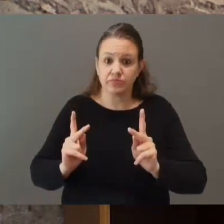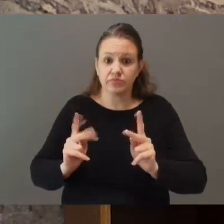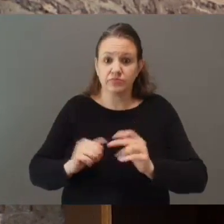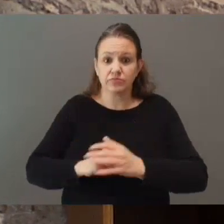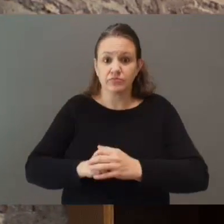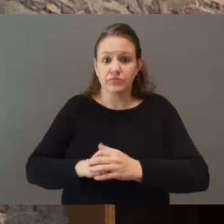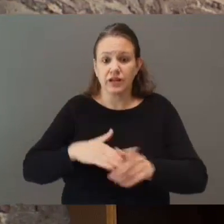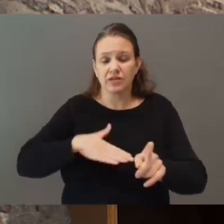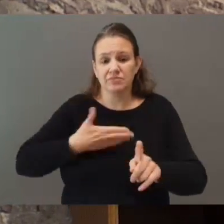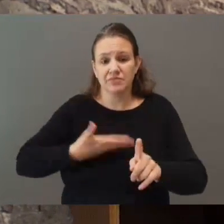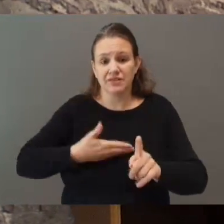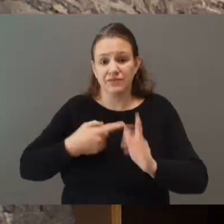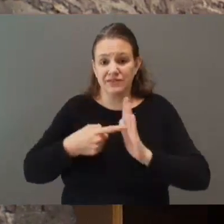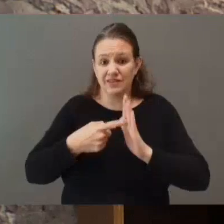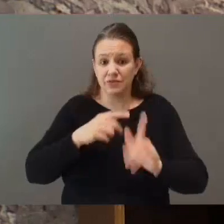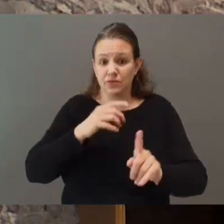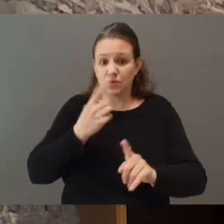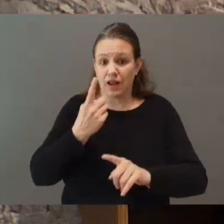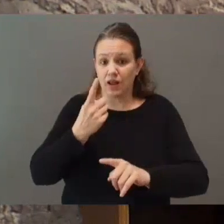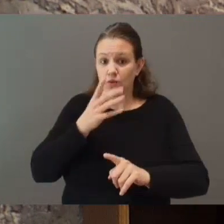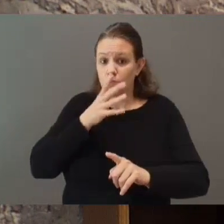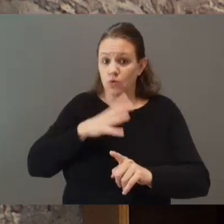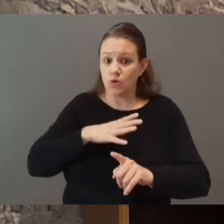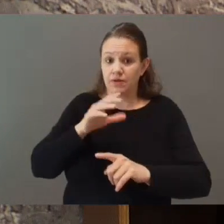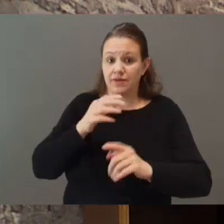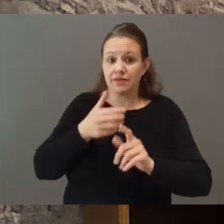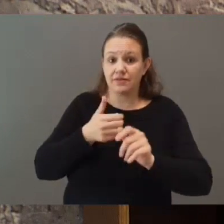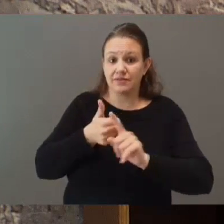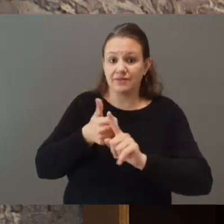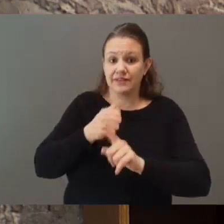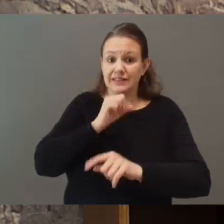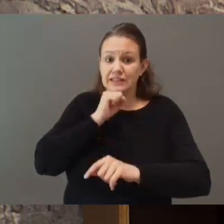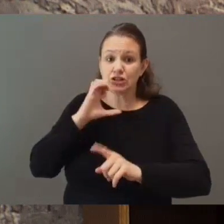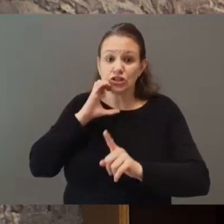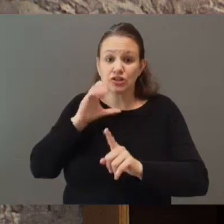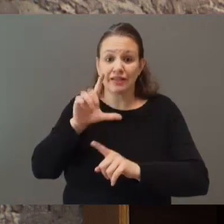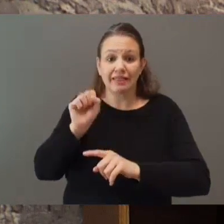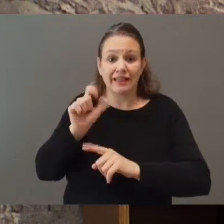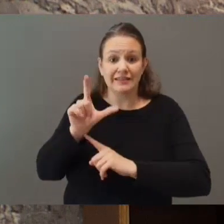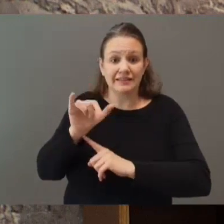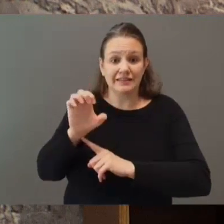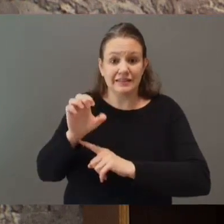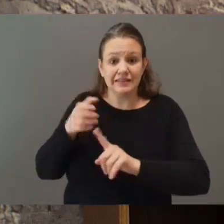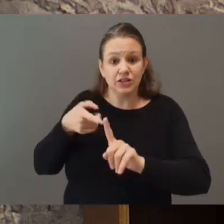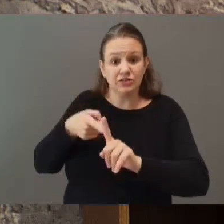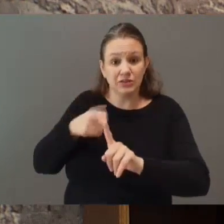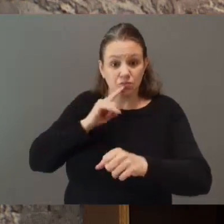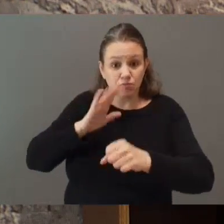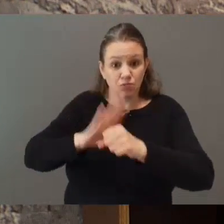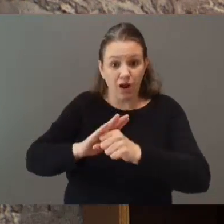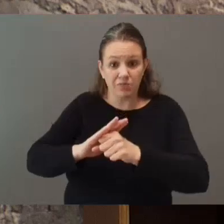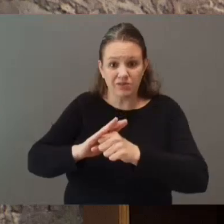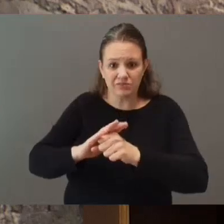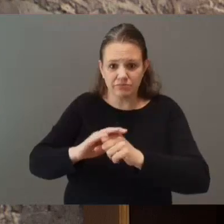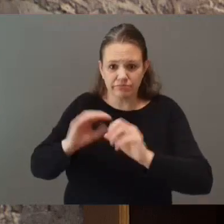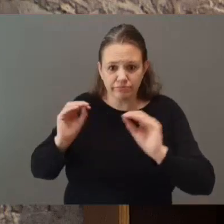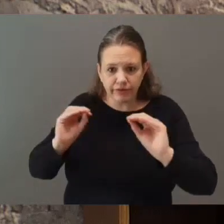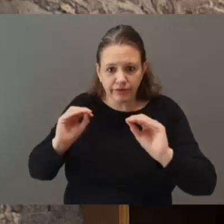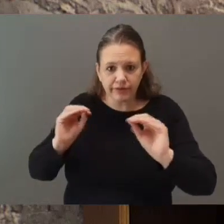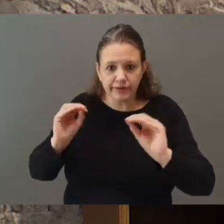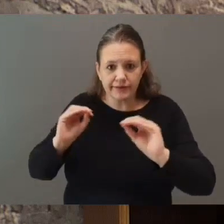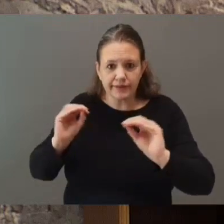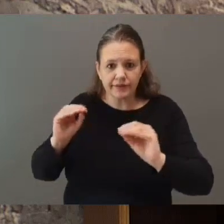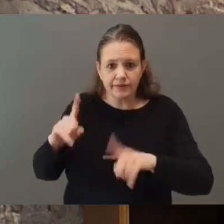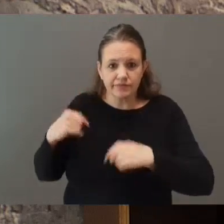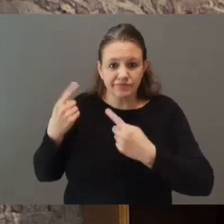homelessness, these NDP promises ring hollow. She describes her reality, and I quote, "I never buy meat anymore. I live on salad